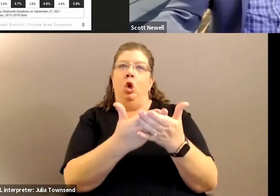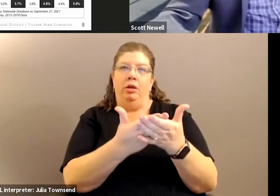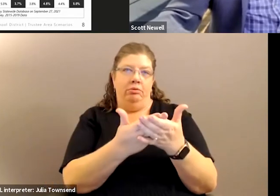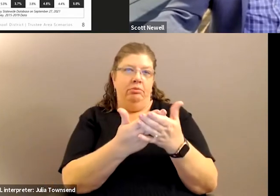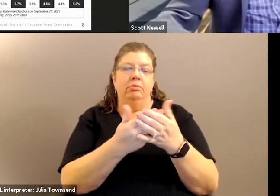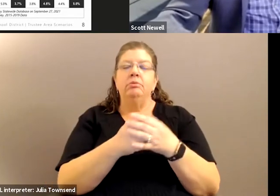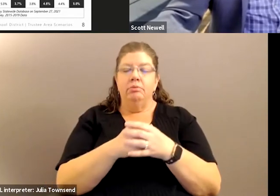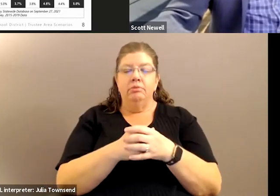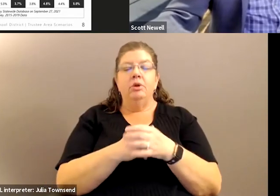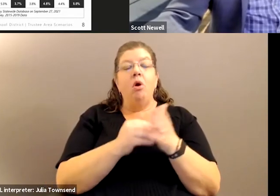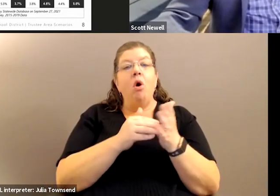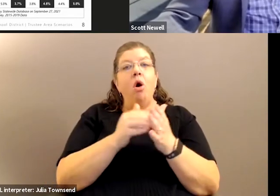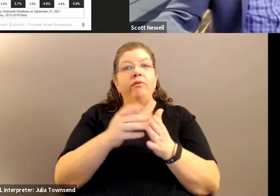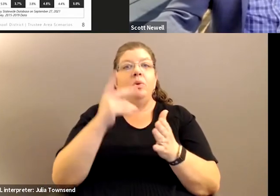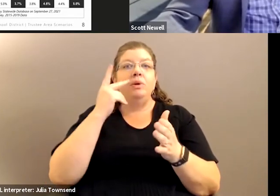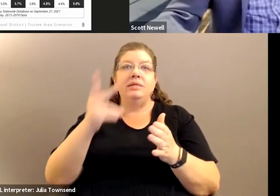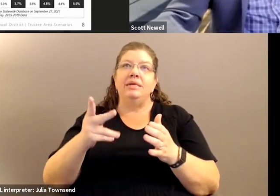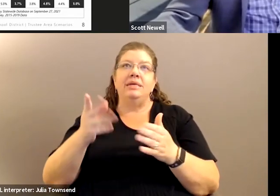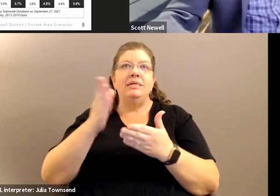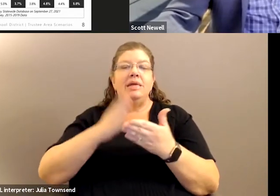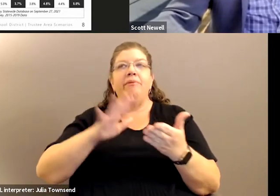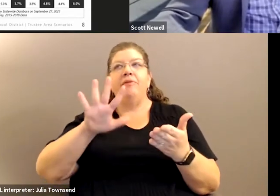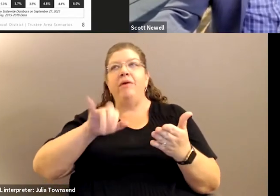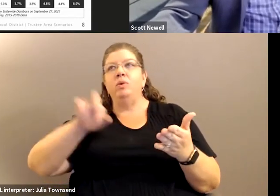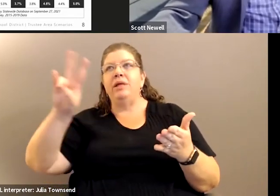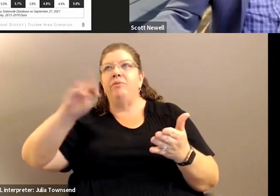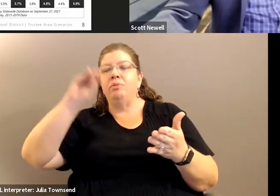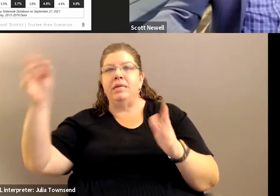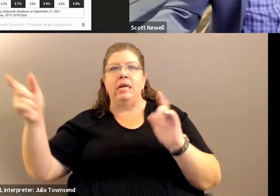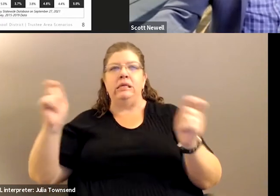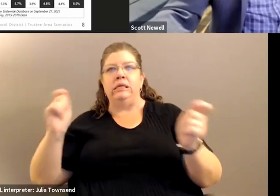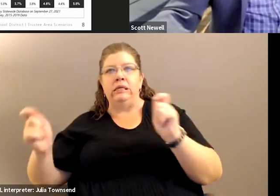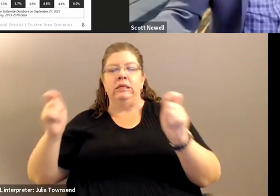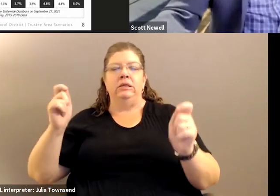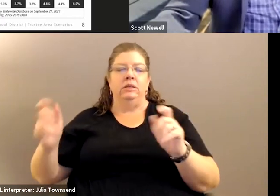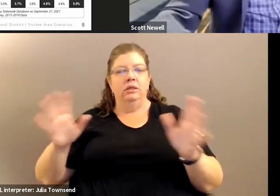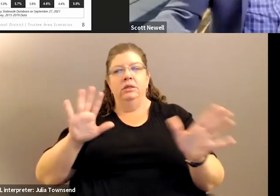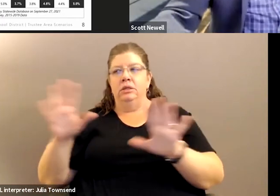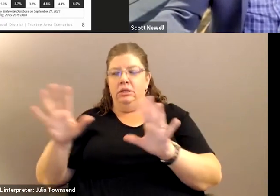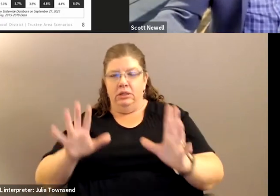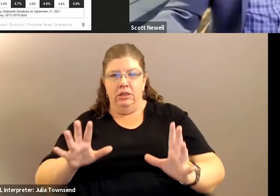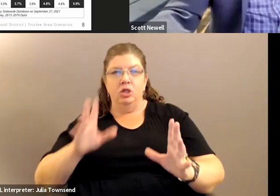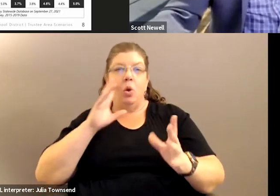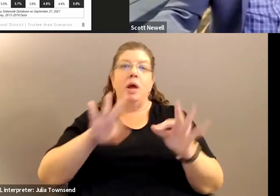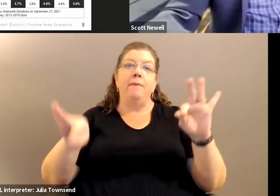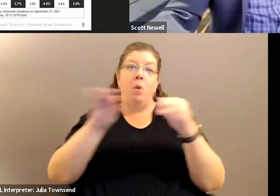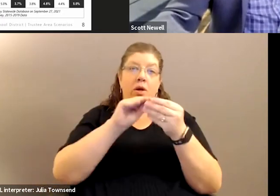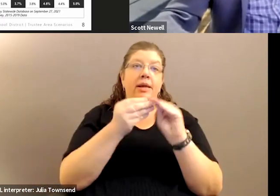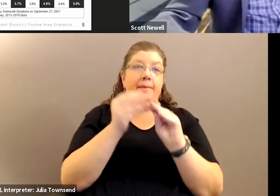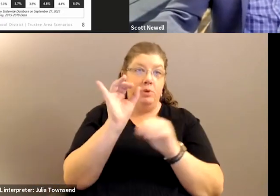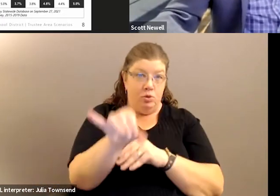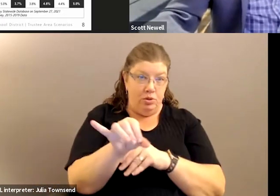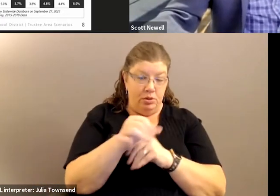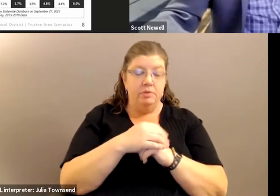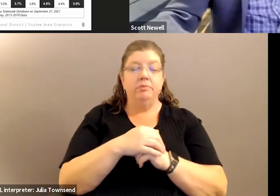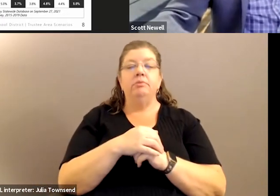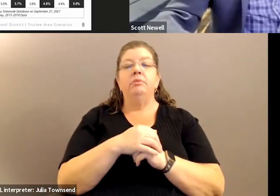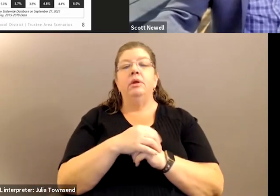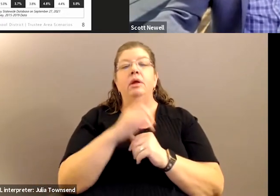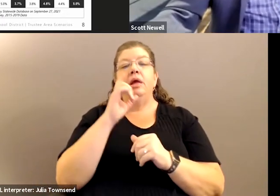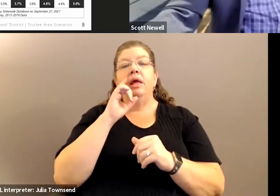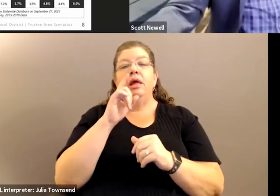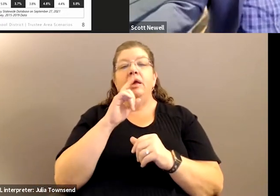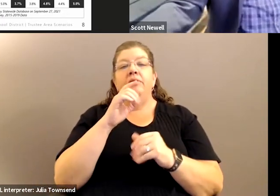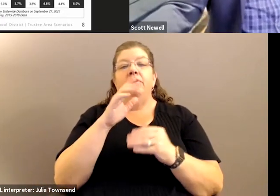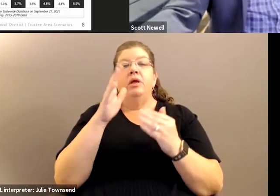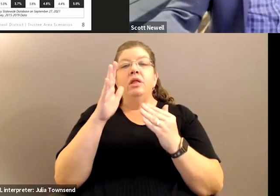a lot we see sometimes heads up there five to seven percent so those are important numbers up there if we just kind of scroll the top